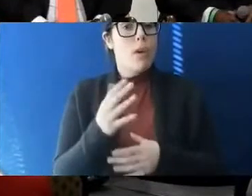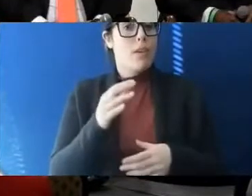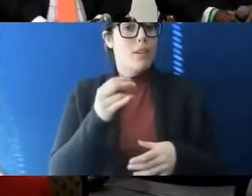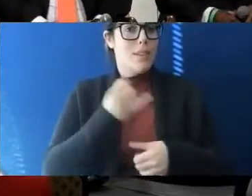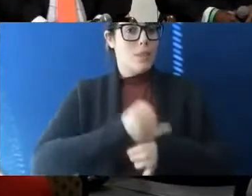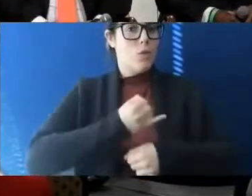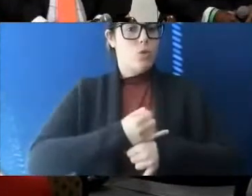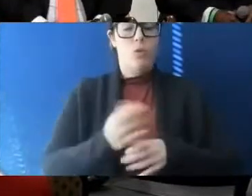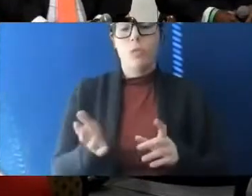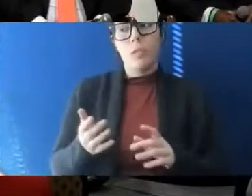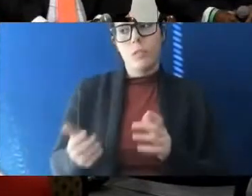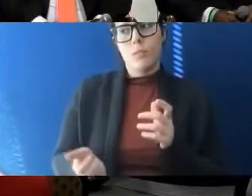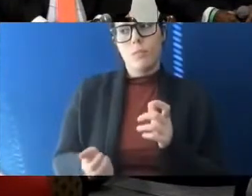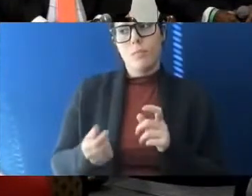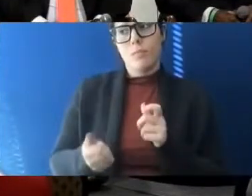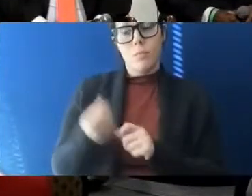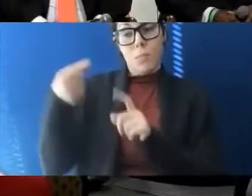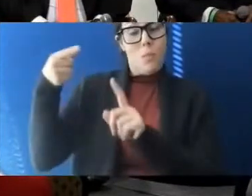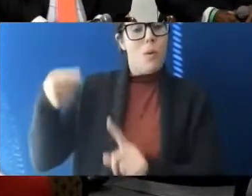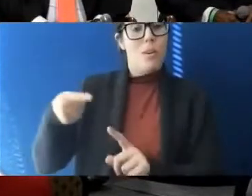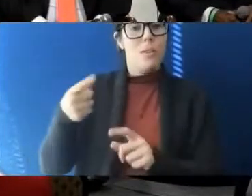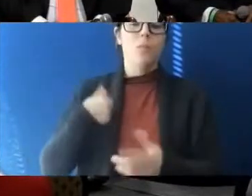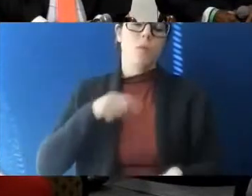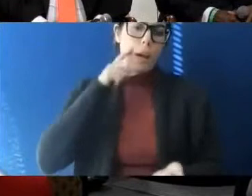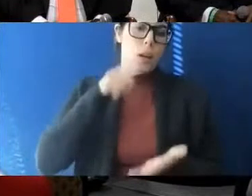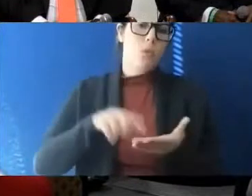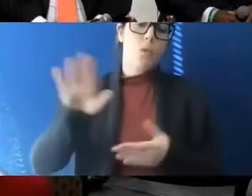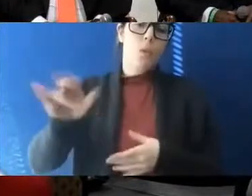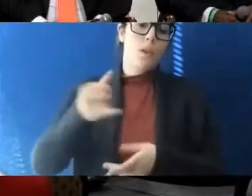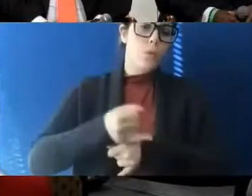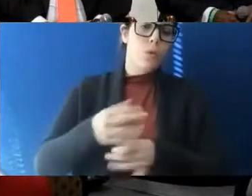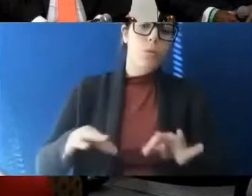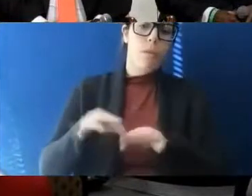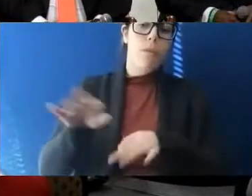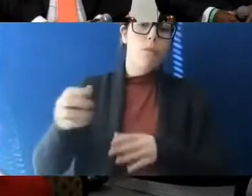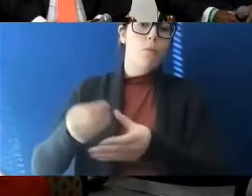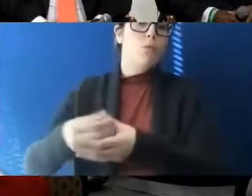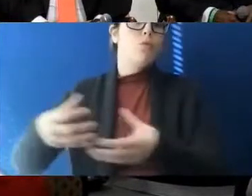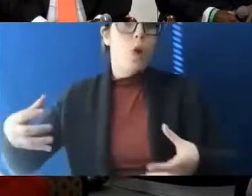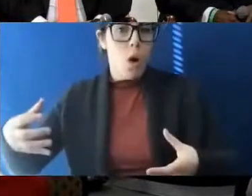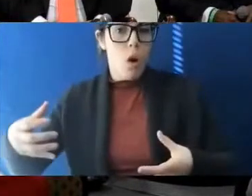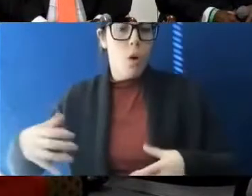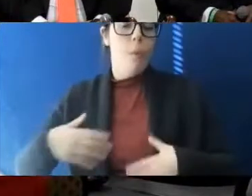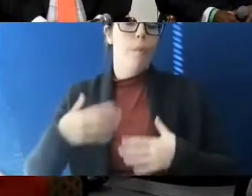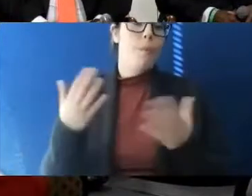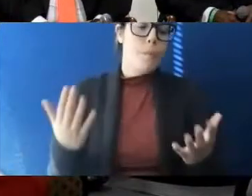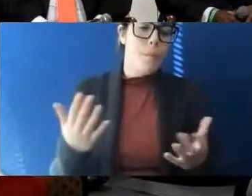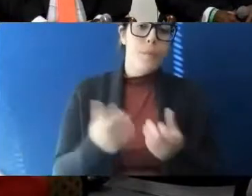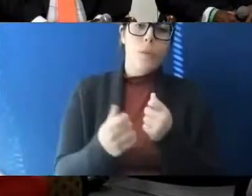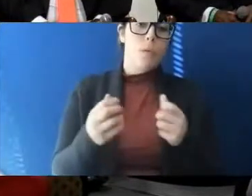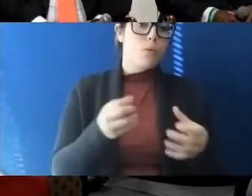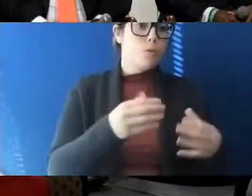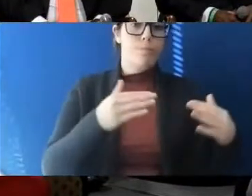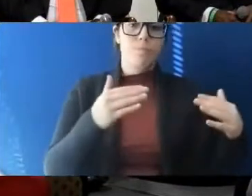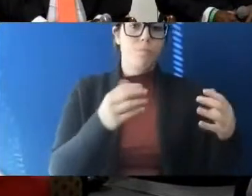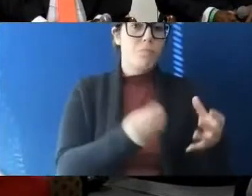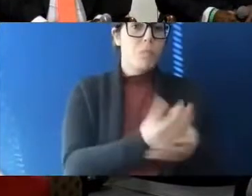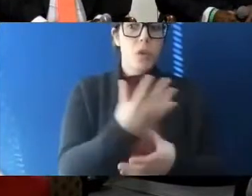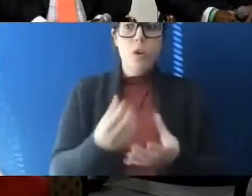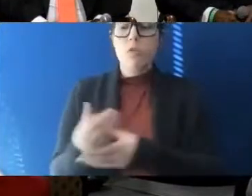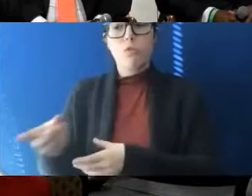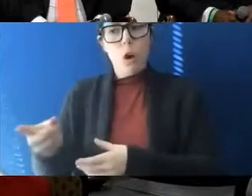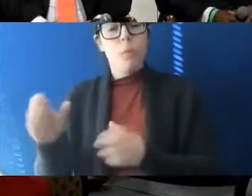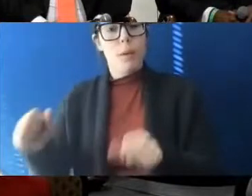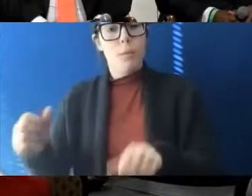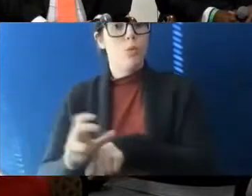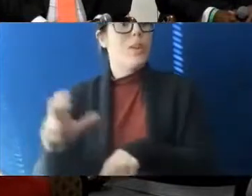ultimately, we recognize that making sure that your institutions are able to grow will mean that they are in a position to put capital into these communities,